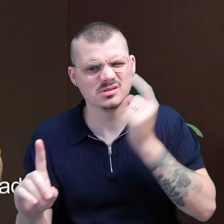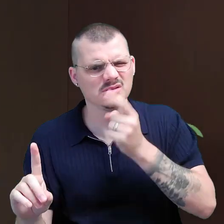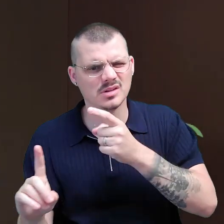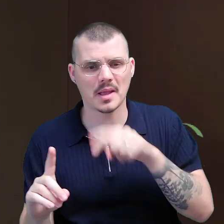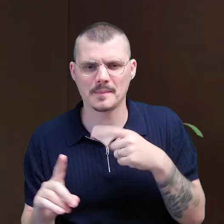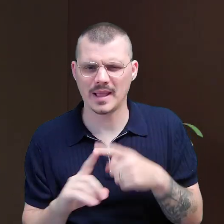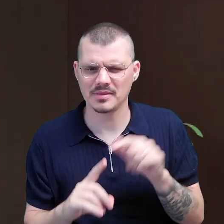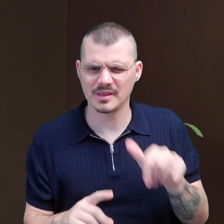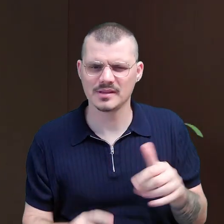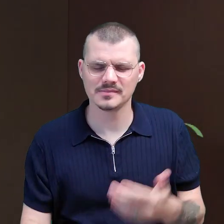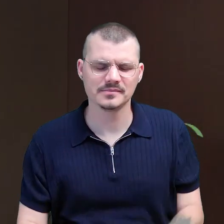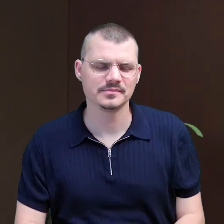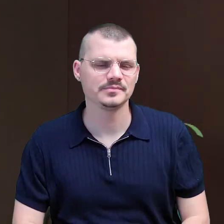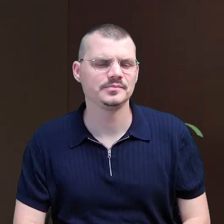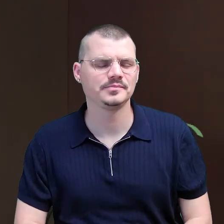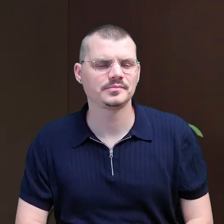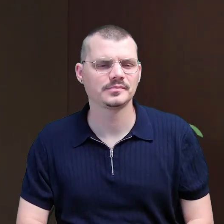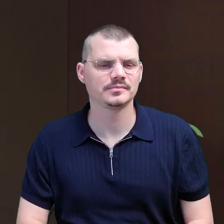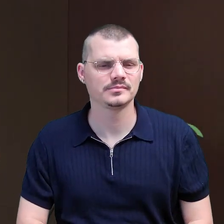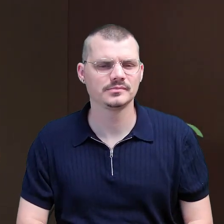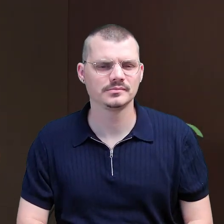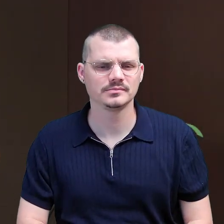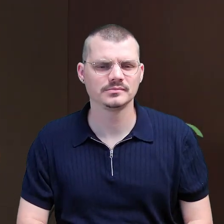person a bad time about, right?